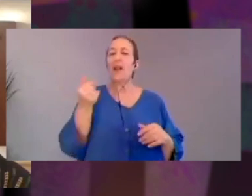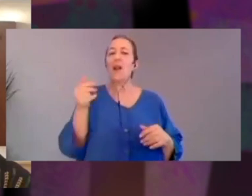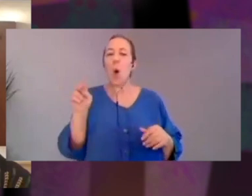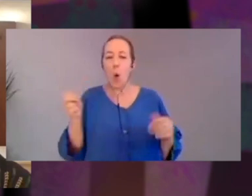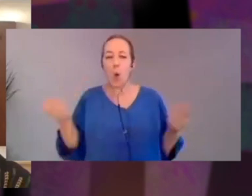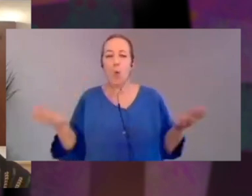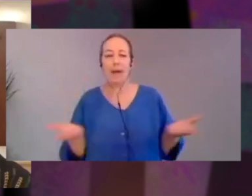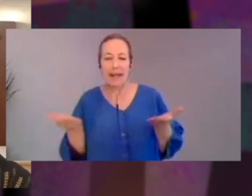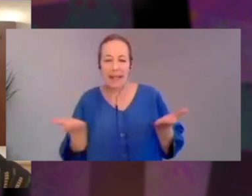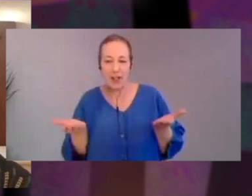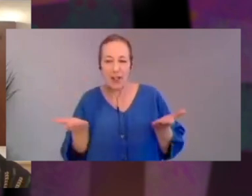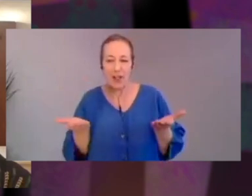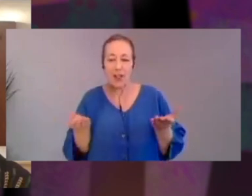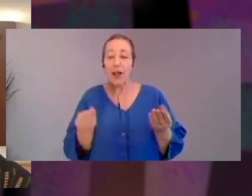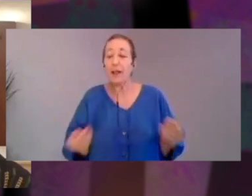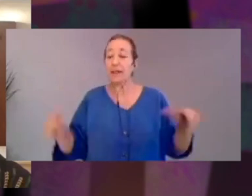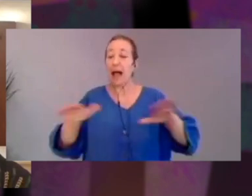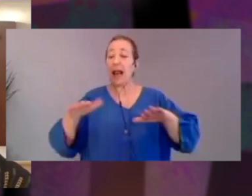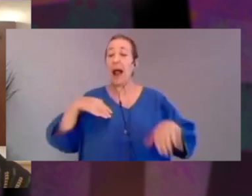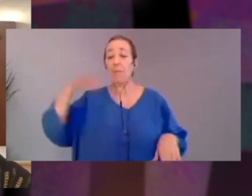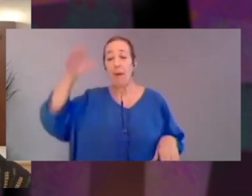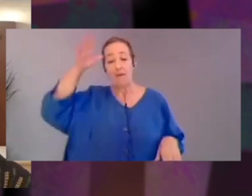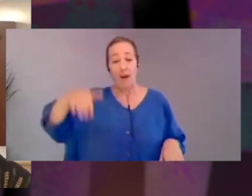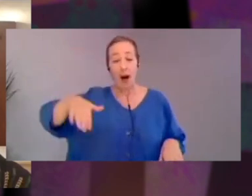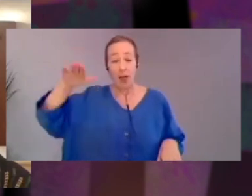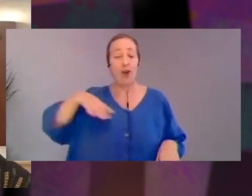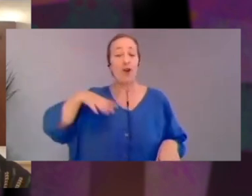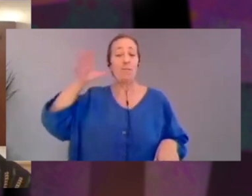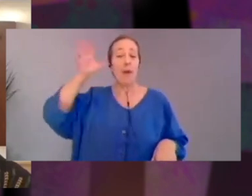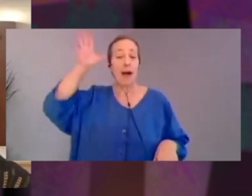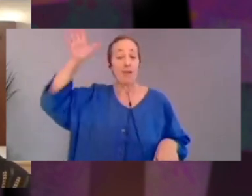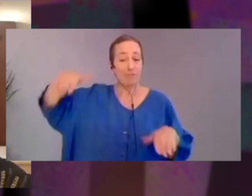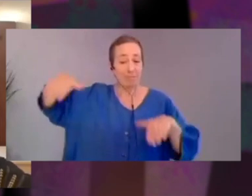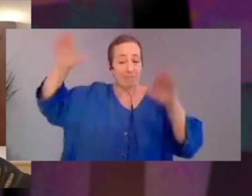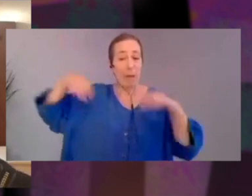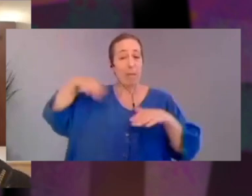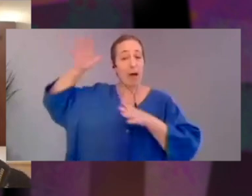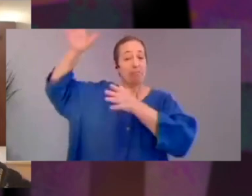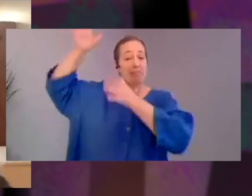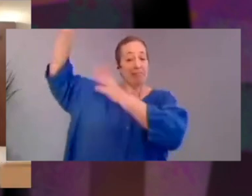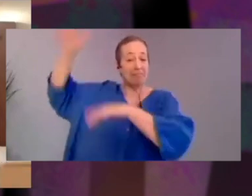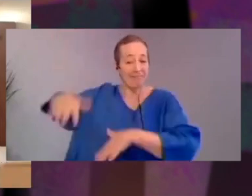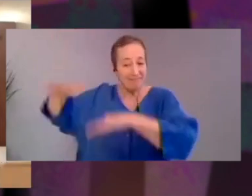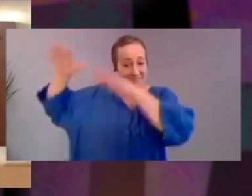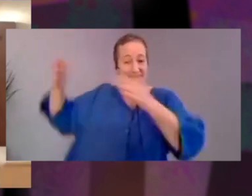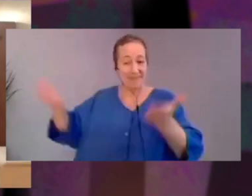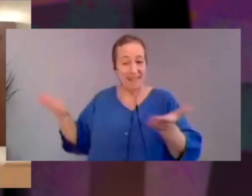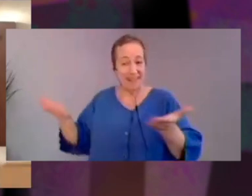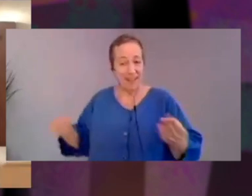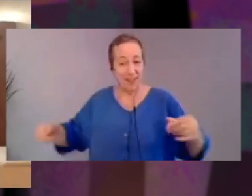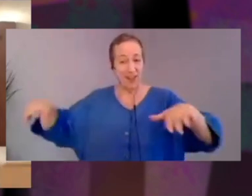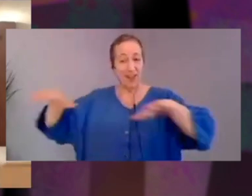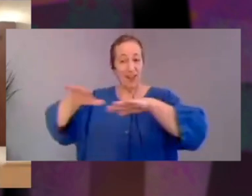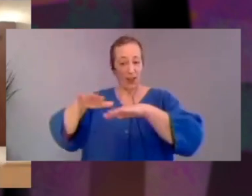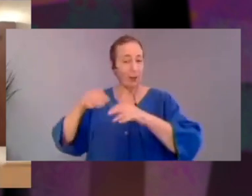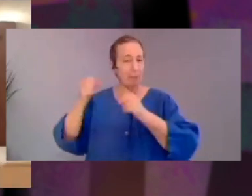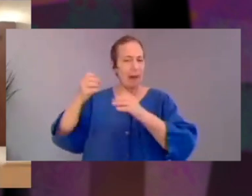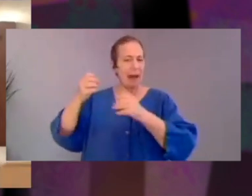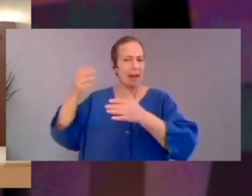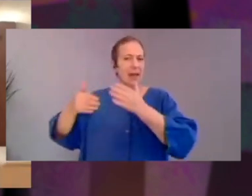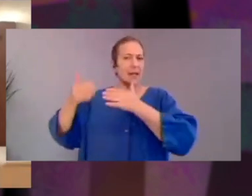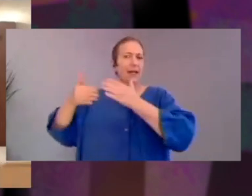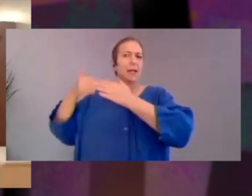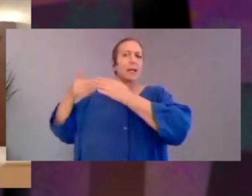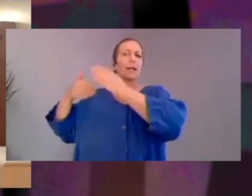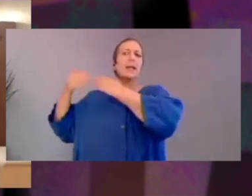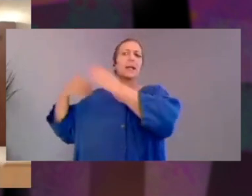up in, that my grandparents grew up in, that my great-grandparents grew up in, generations and generations back. There's a